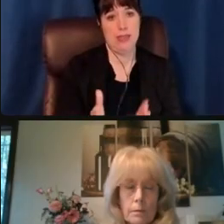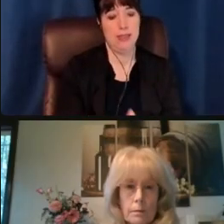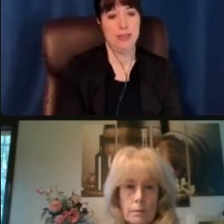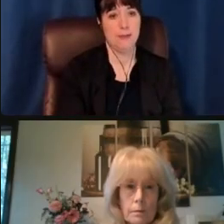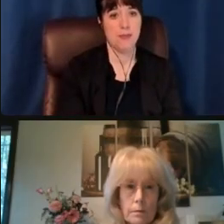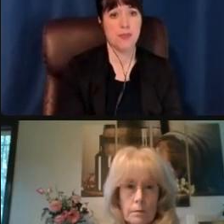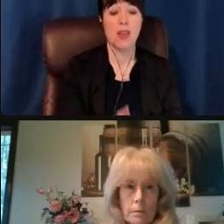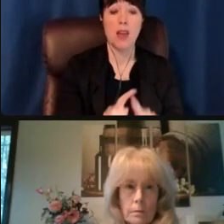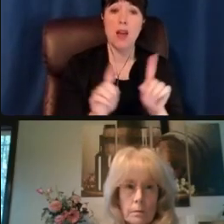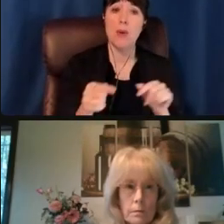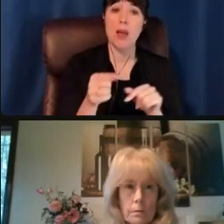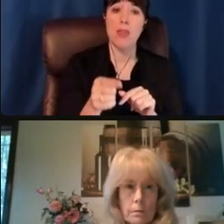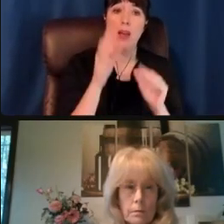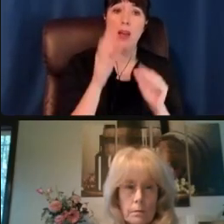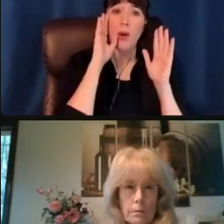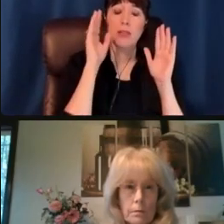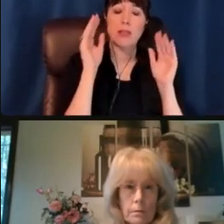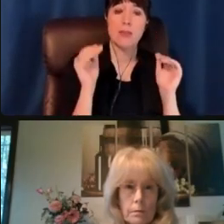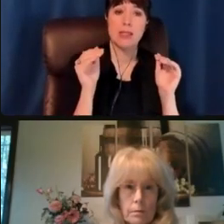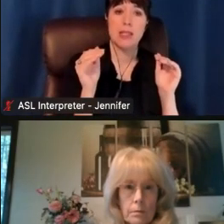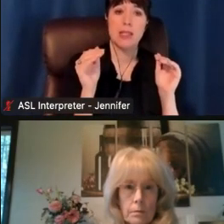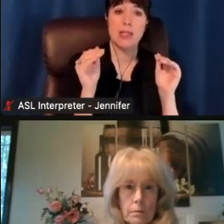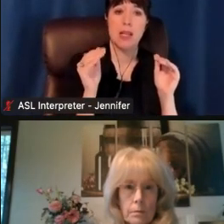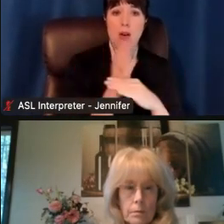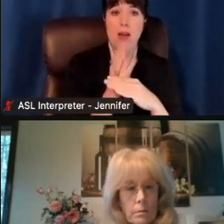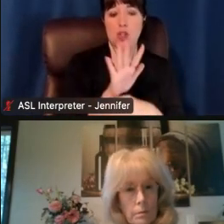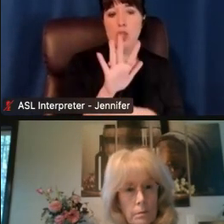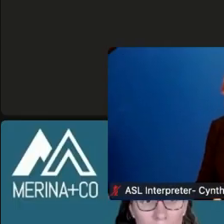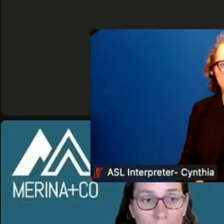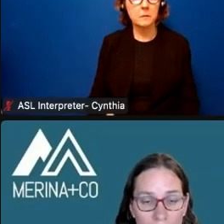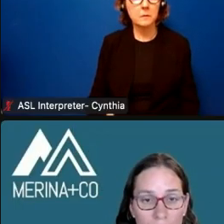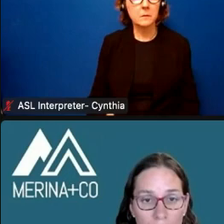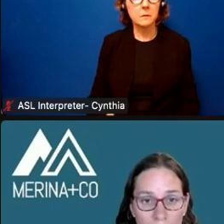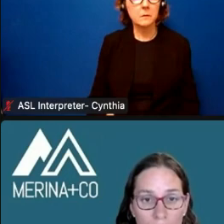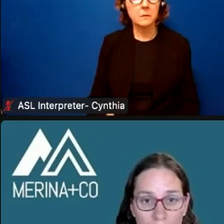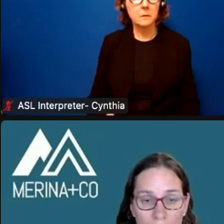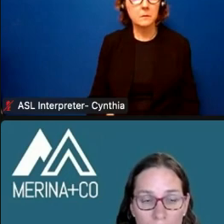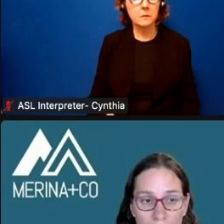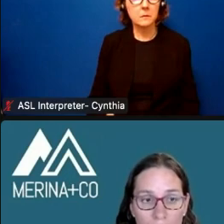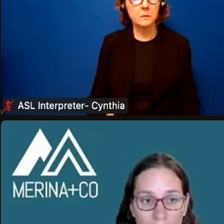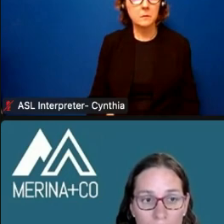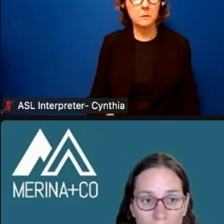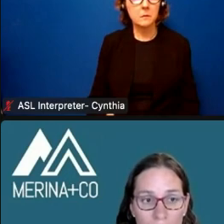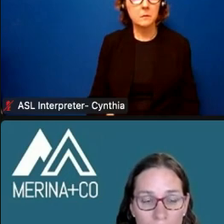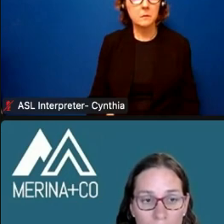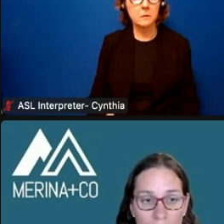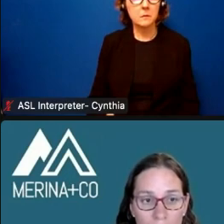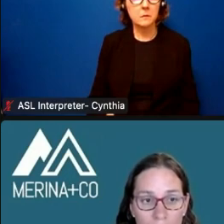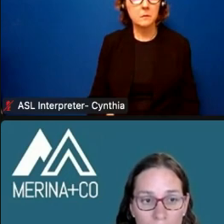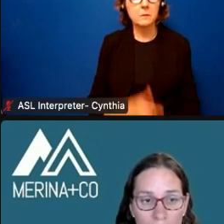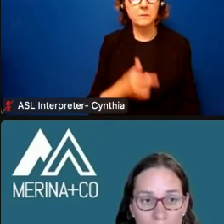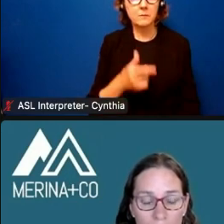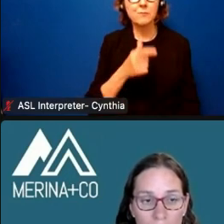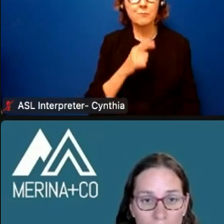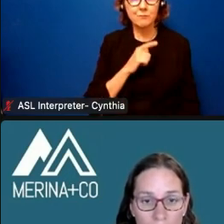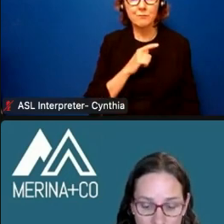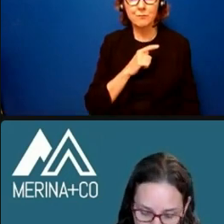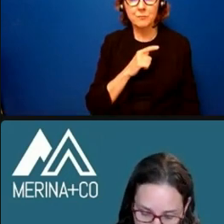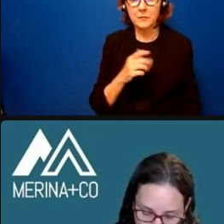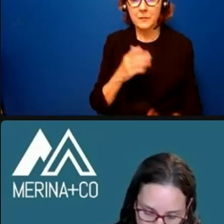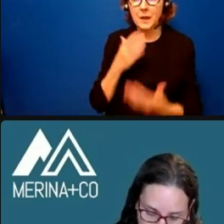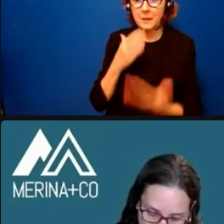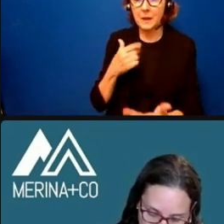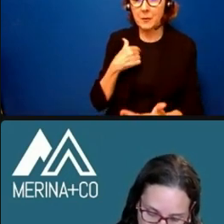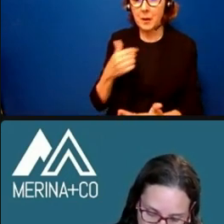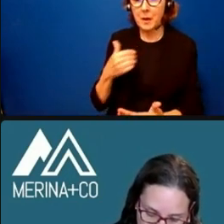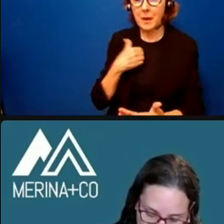So, but they're expecting on average a 5% increase in wages. Okay, thank you. And I have an additional